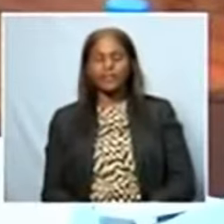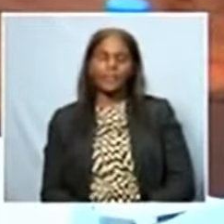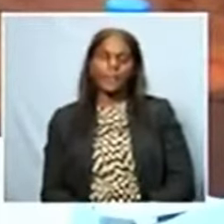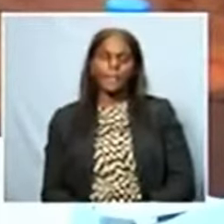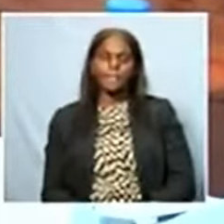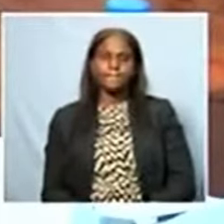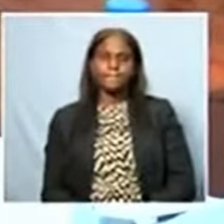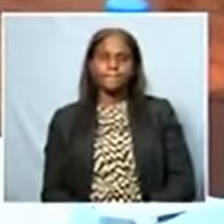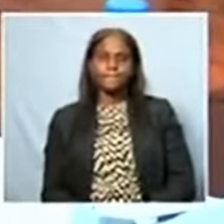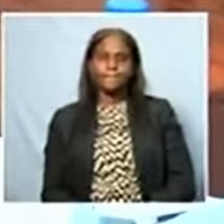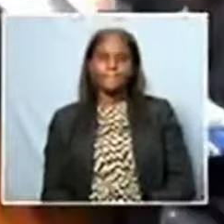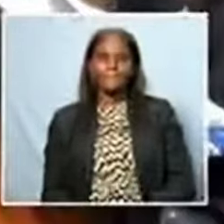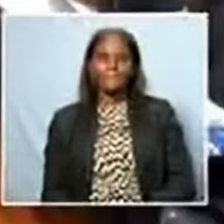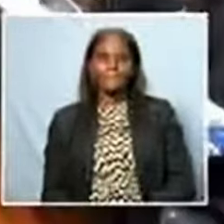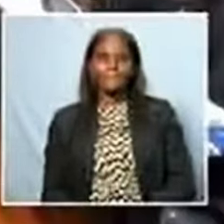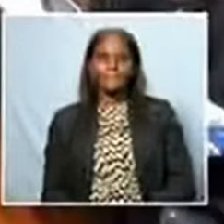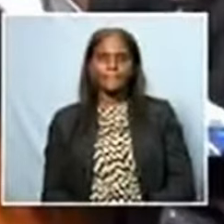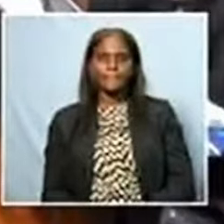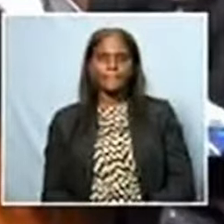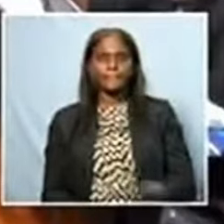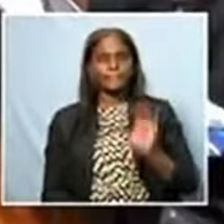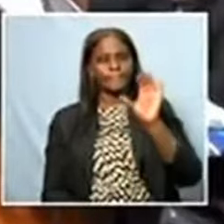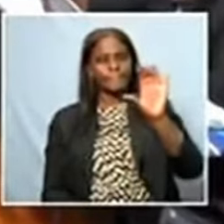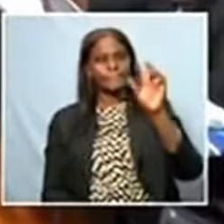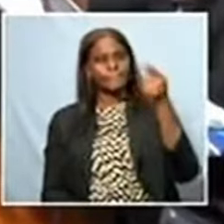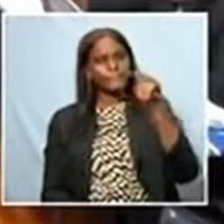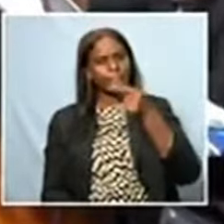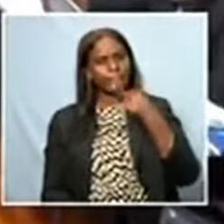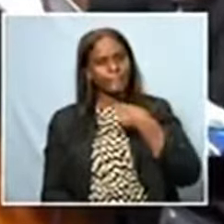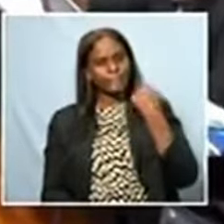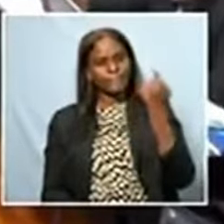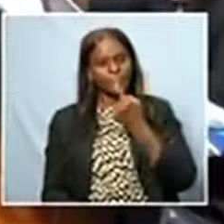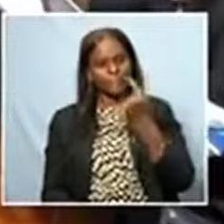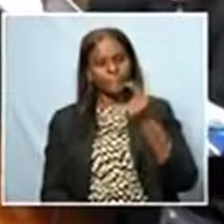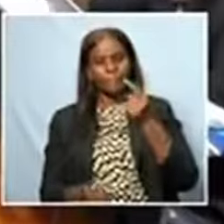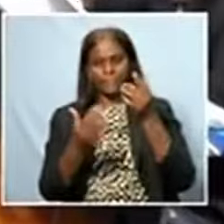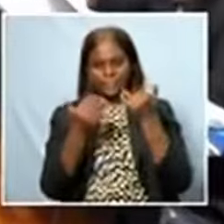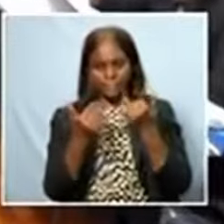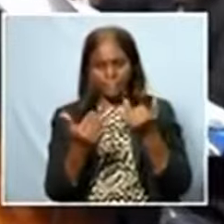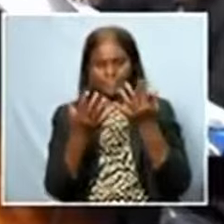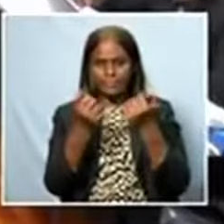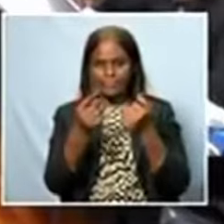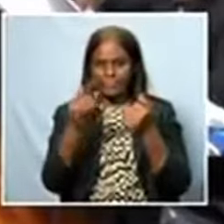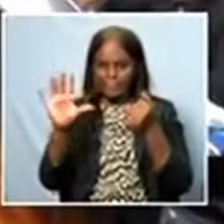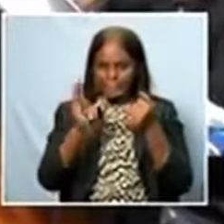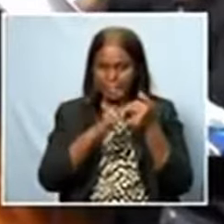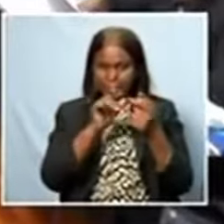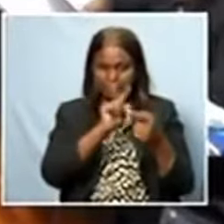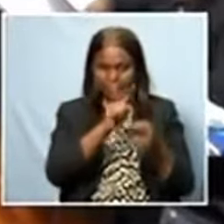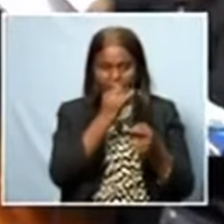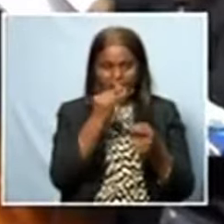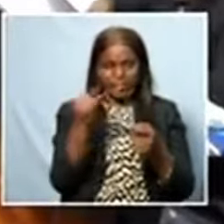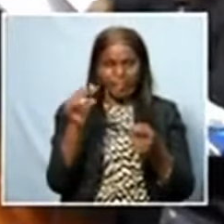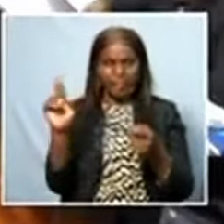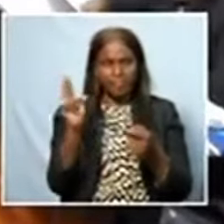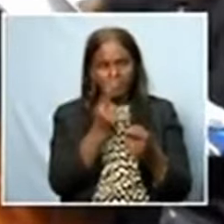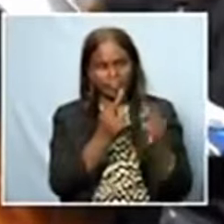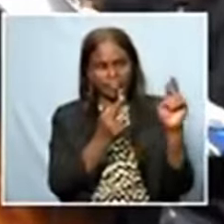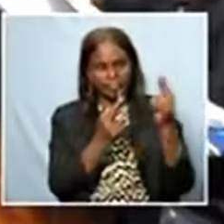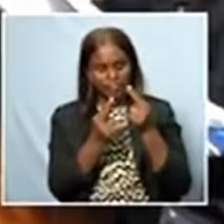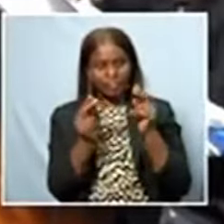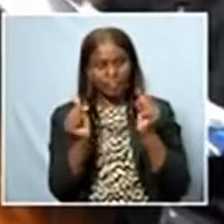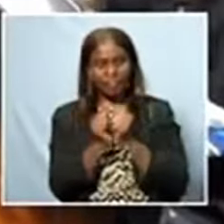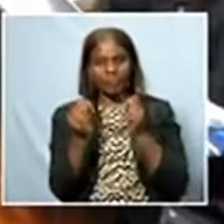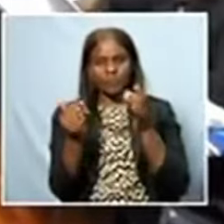Yeah, thank you, Chair. CG, I want to take you back to the issue of the refunds and the new